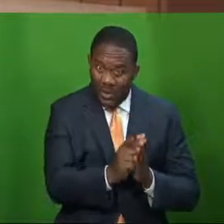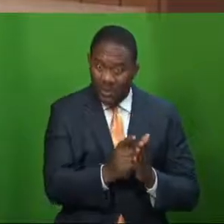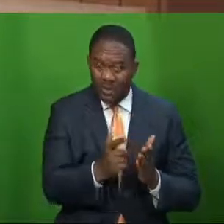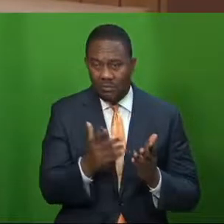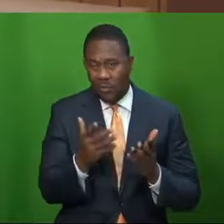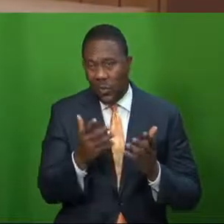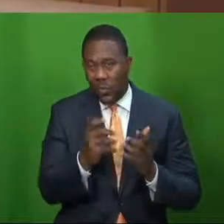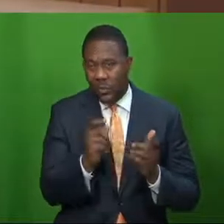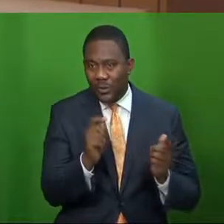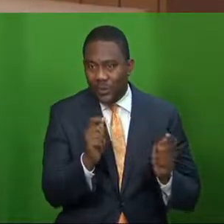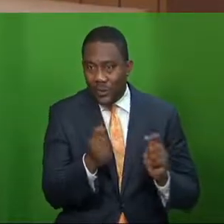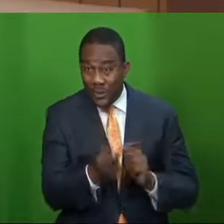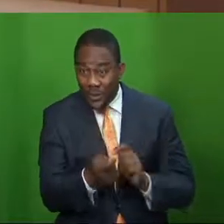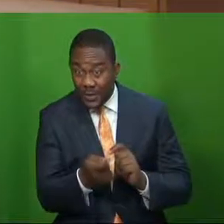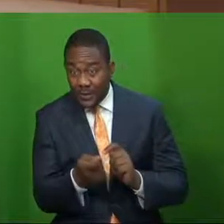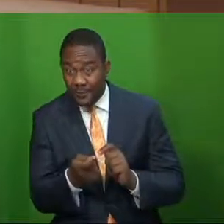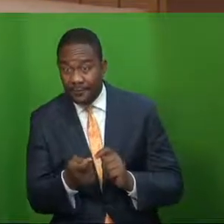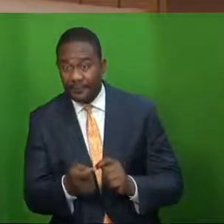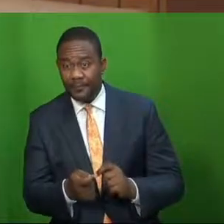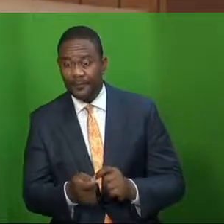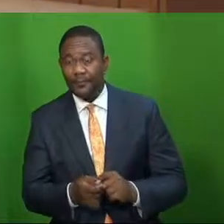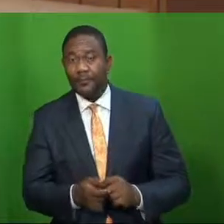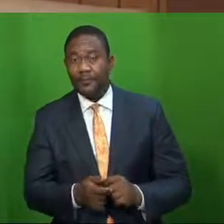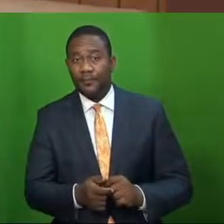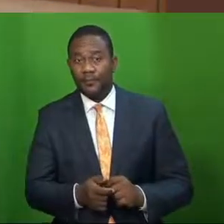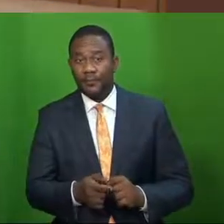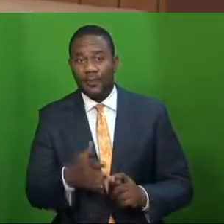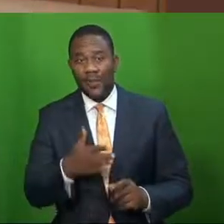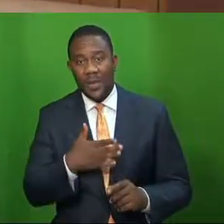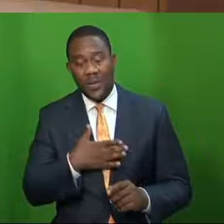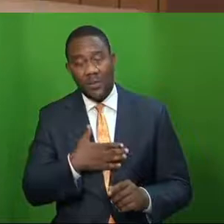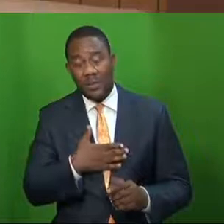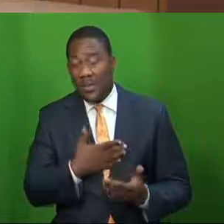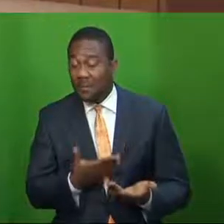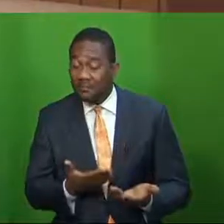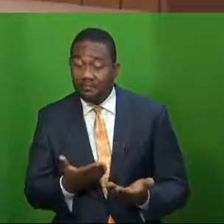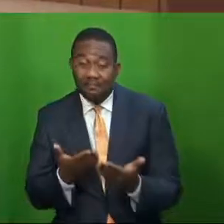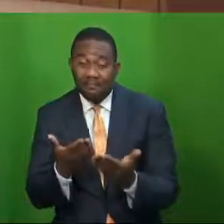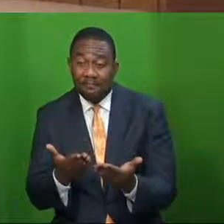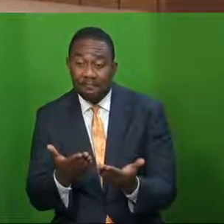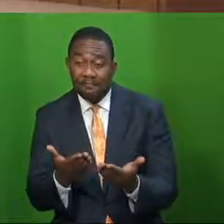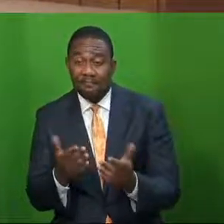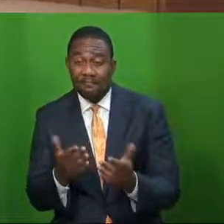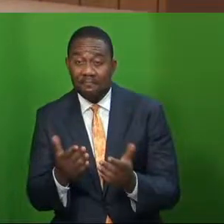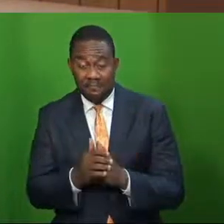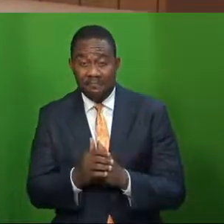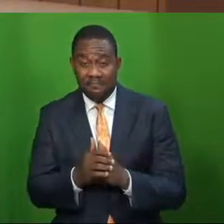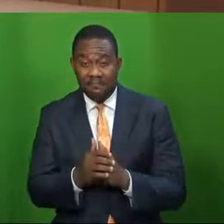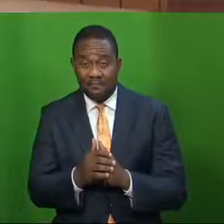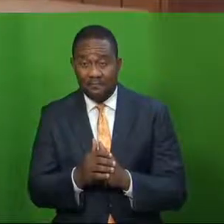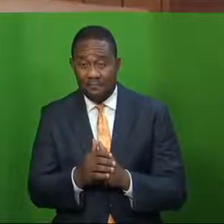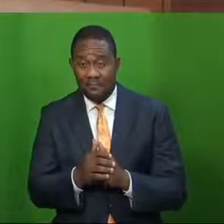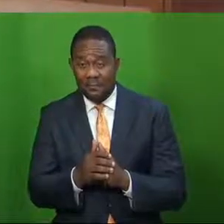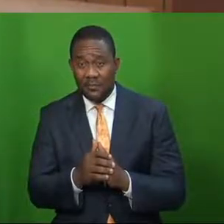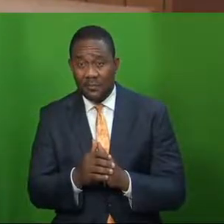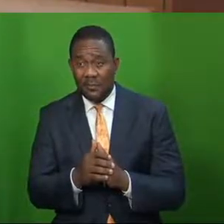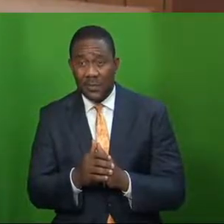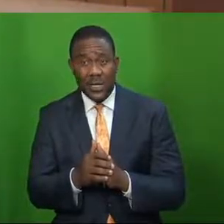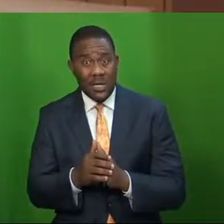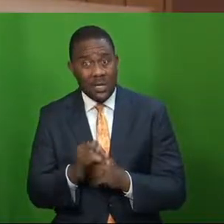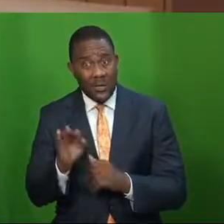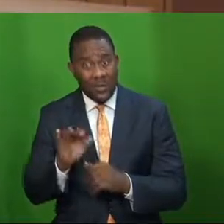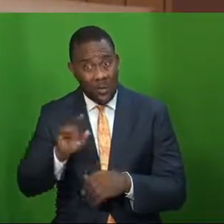or possibly repeal. So this is my humble appeal, that when we go there, we get educated on those aspects